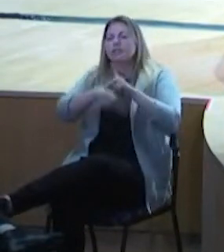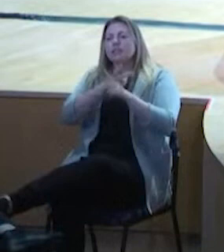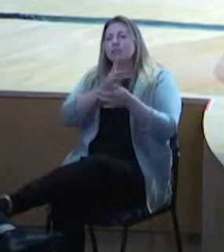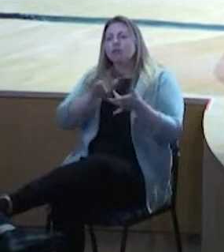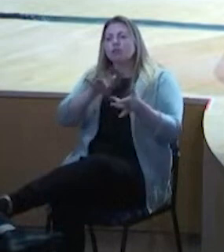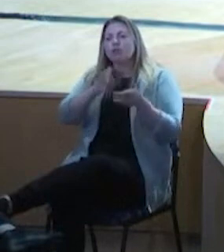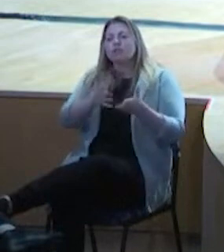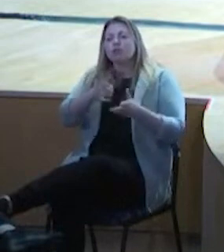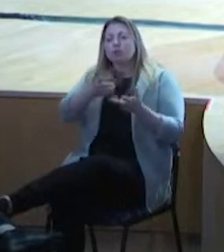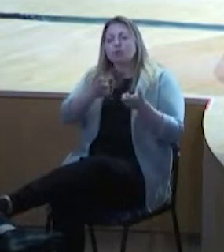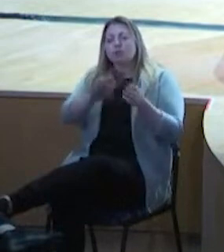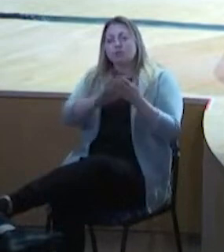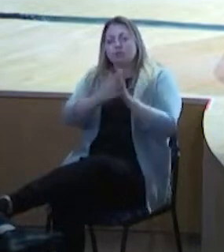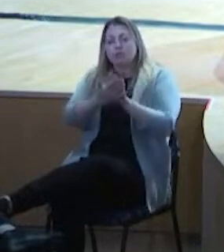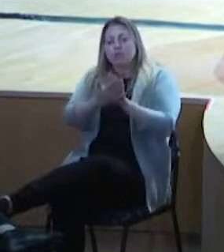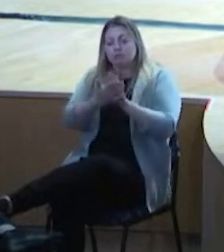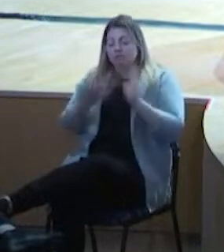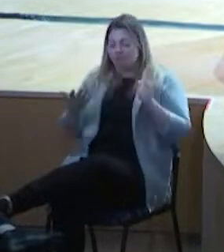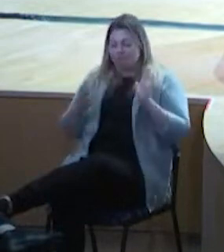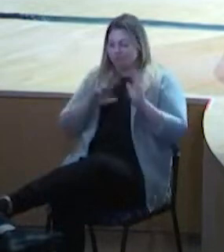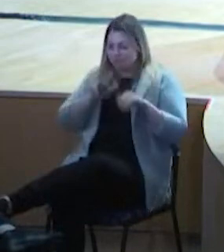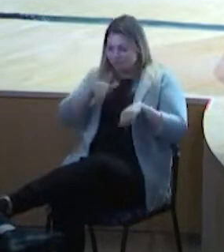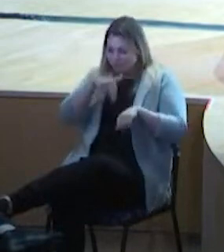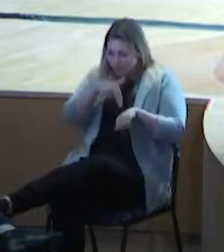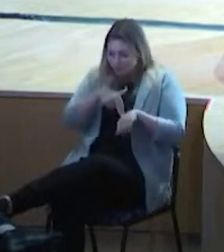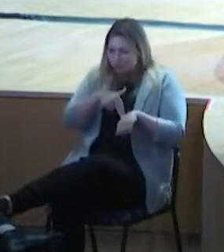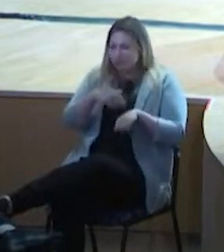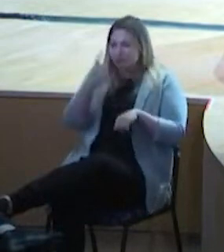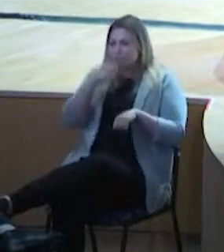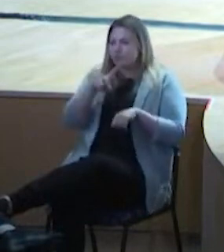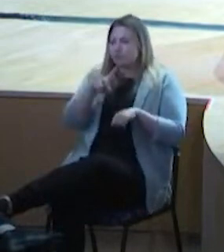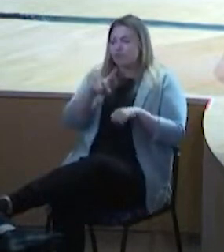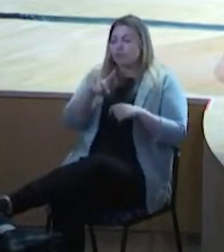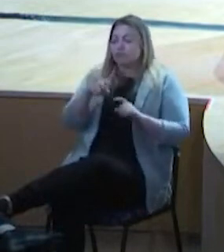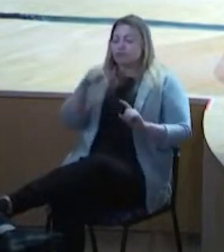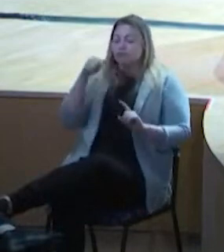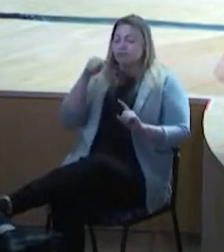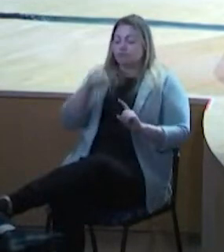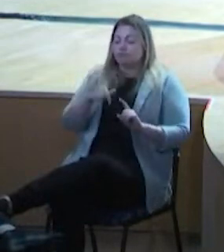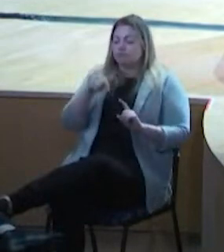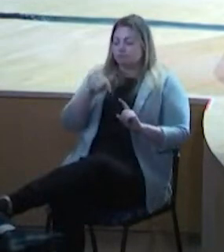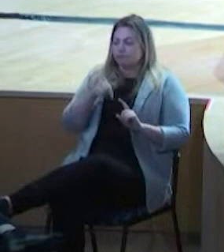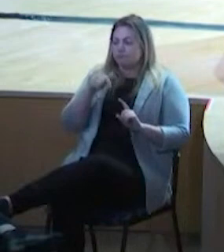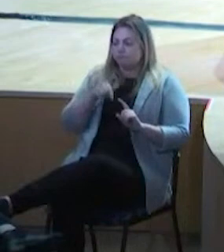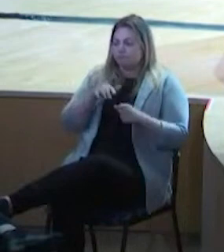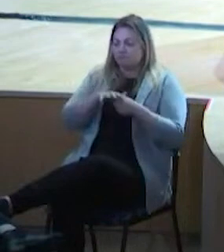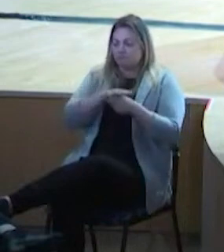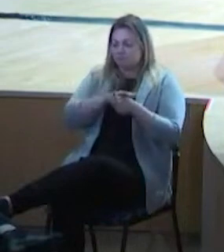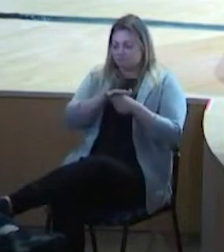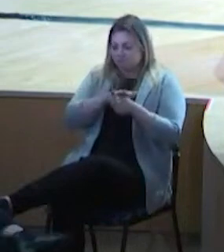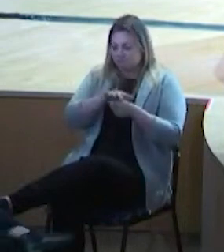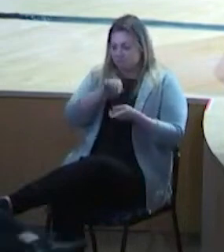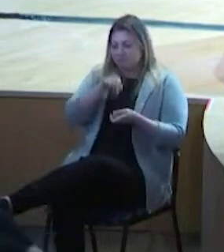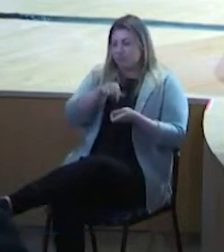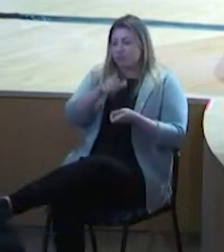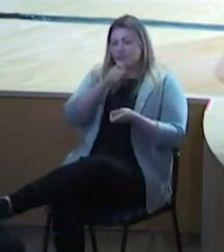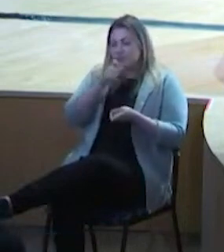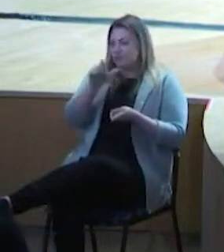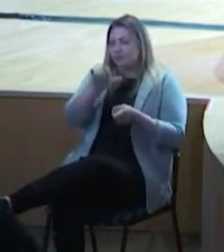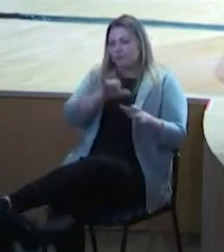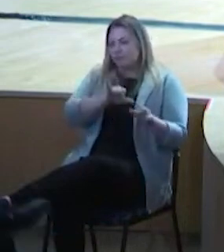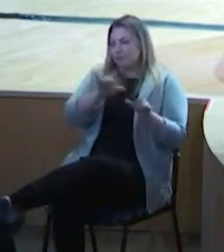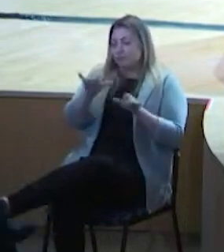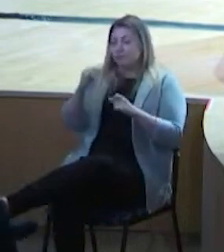you like to choose? Of course, in Xochimilco, it's not the same as the extent as is